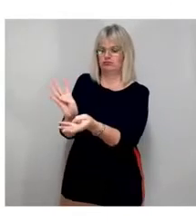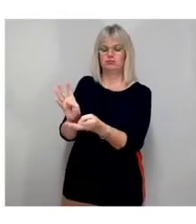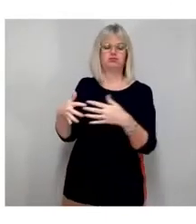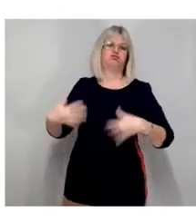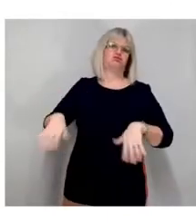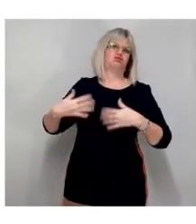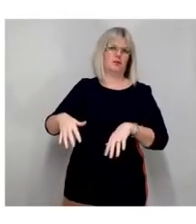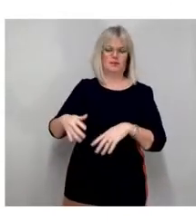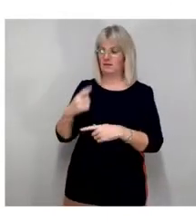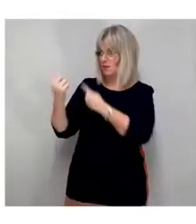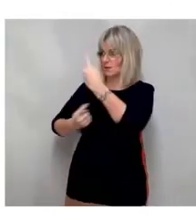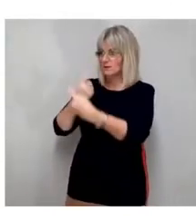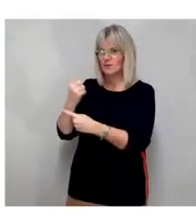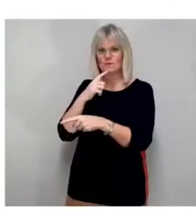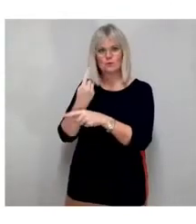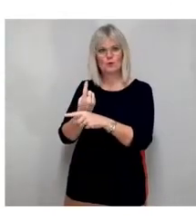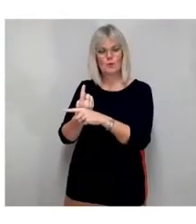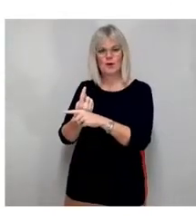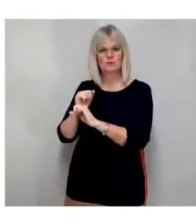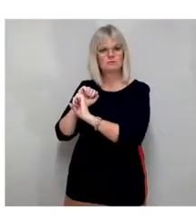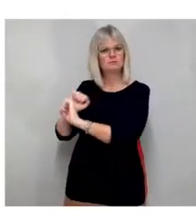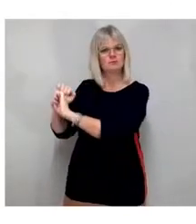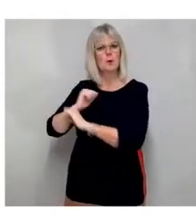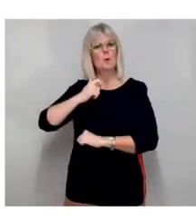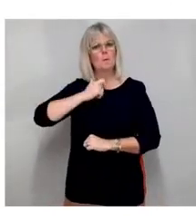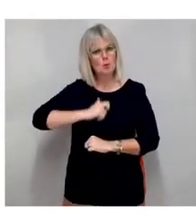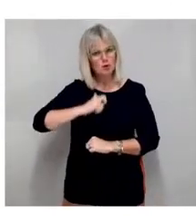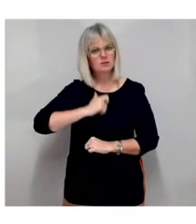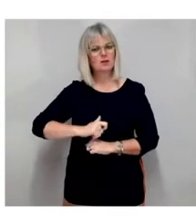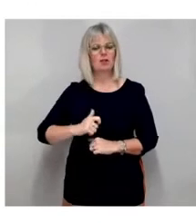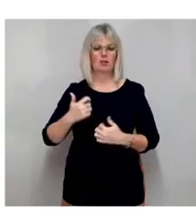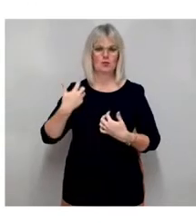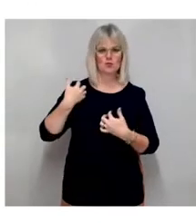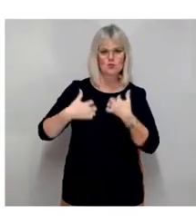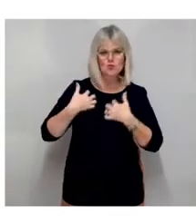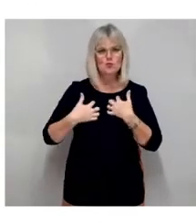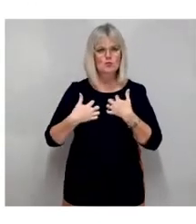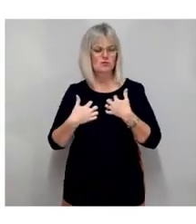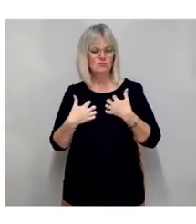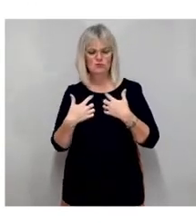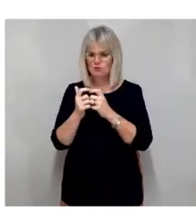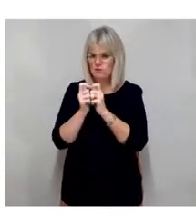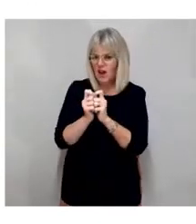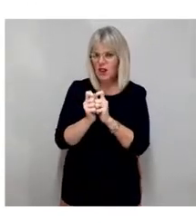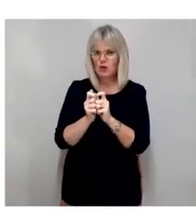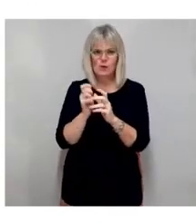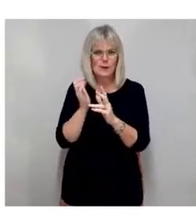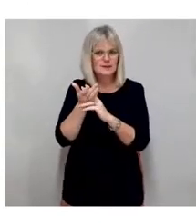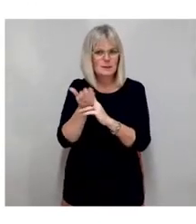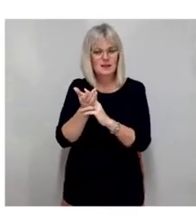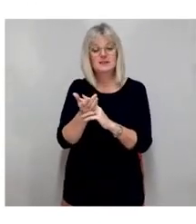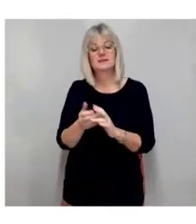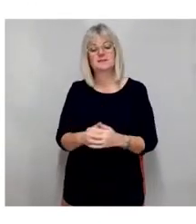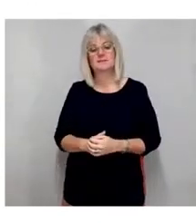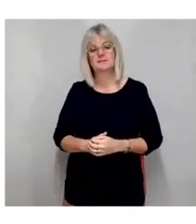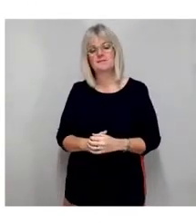their personal interest and professional value of accessibility. And to introduce them